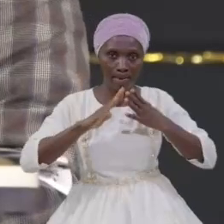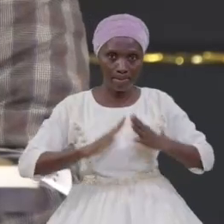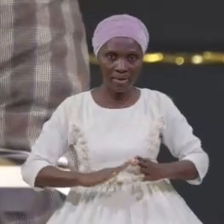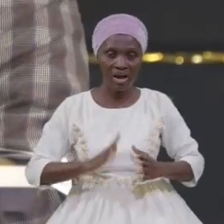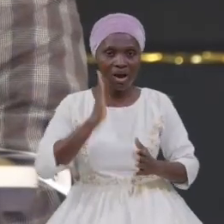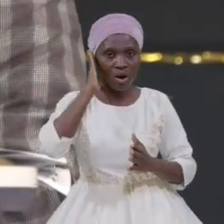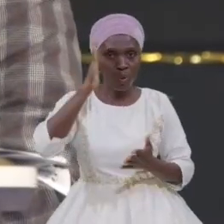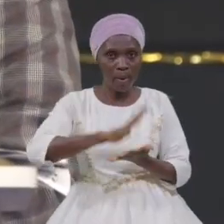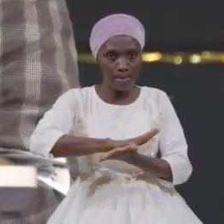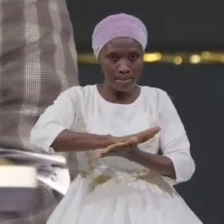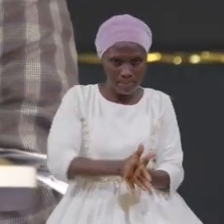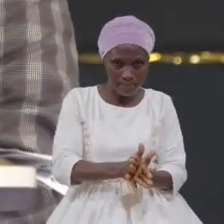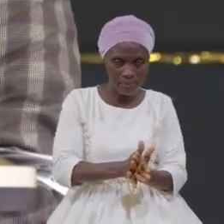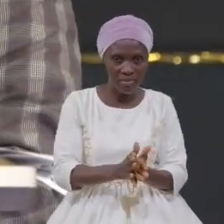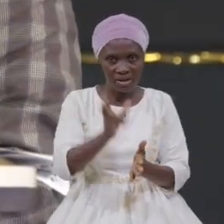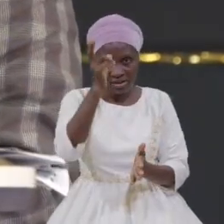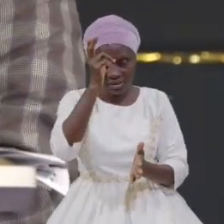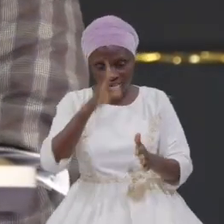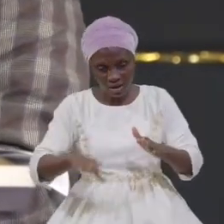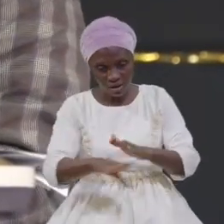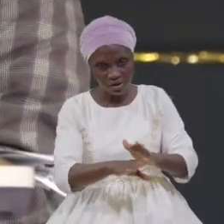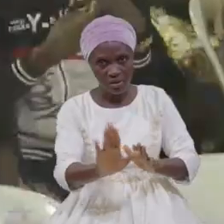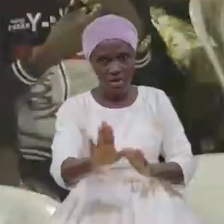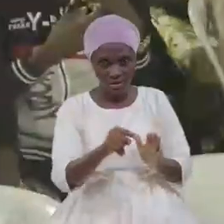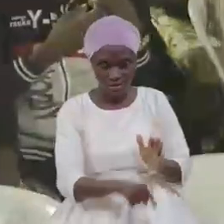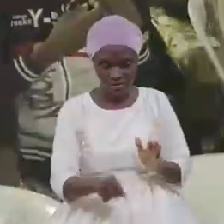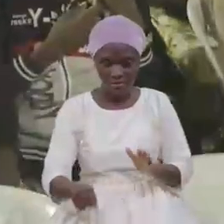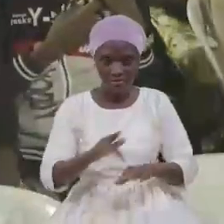Satan under your feet shortly.